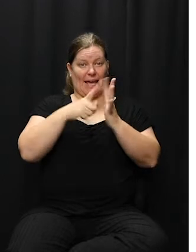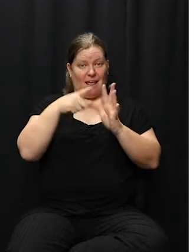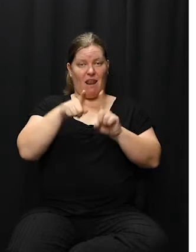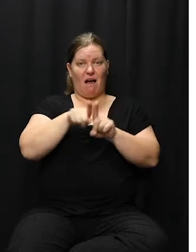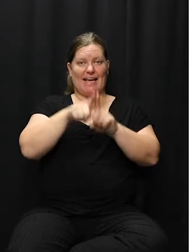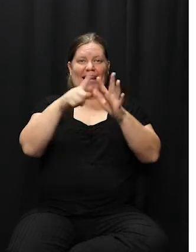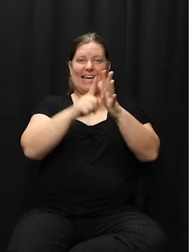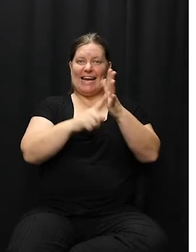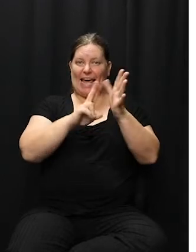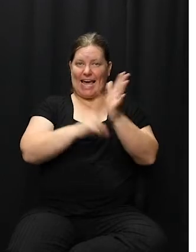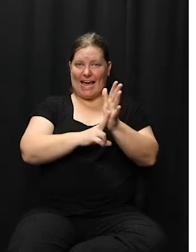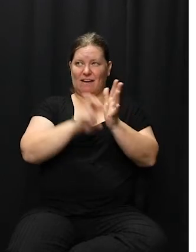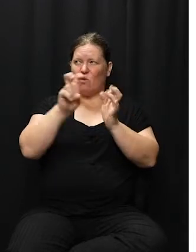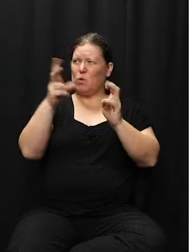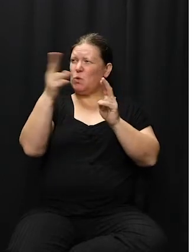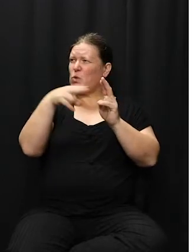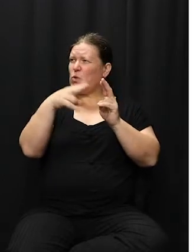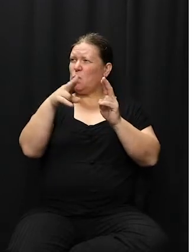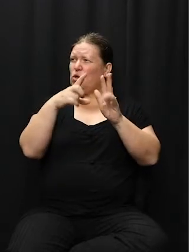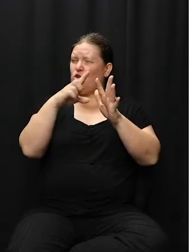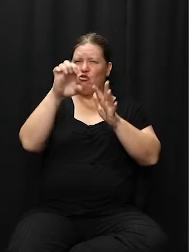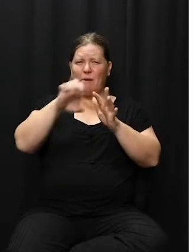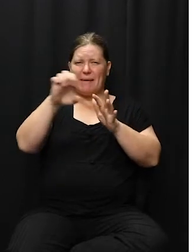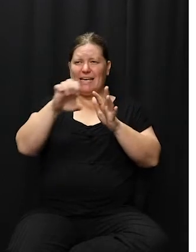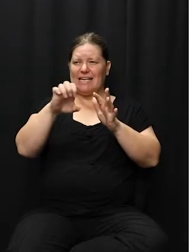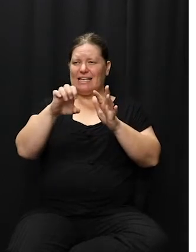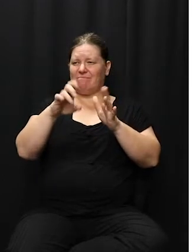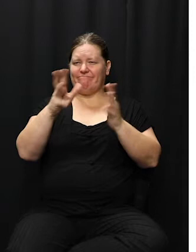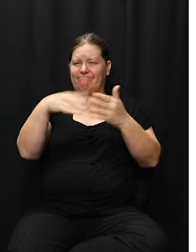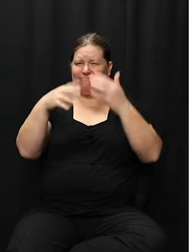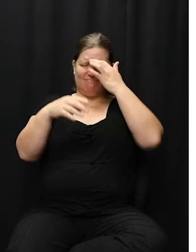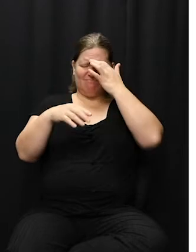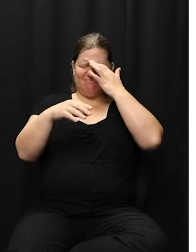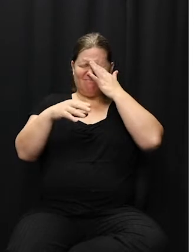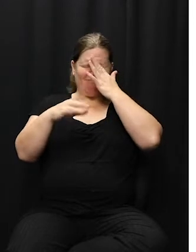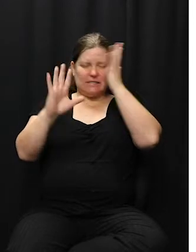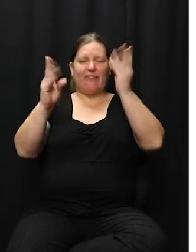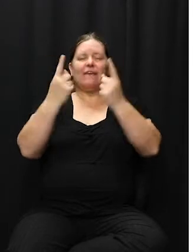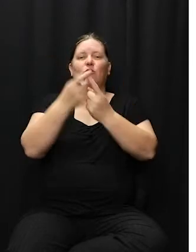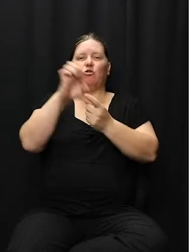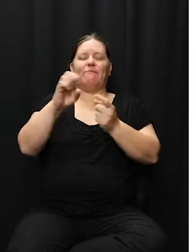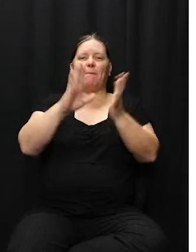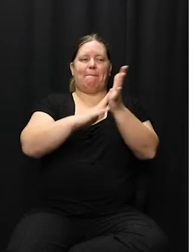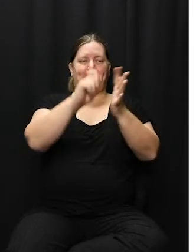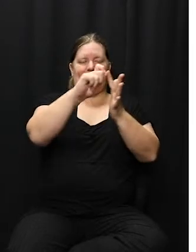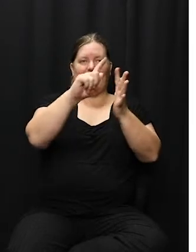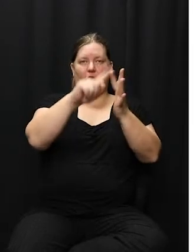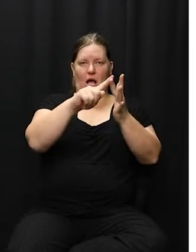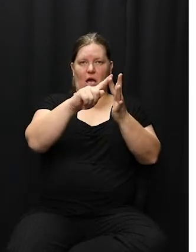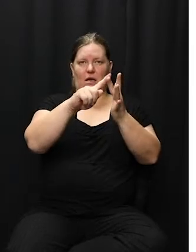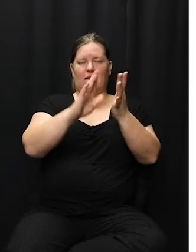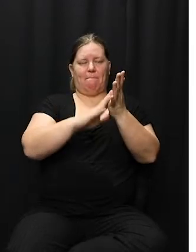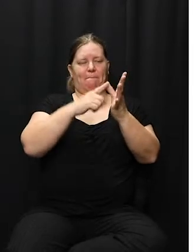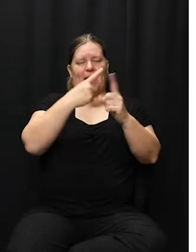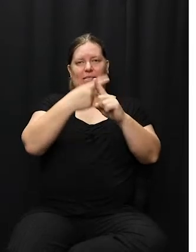European, I can't remember the name, but it's from MPI, the Max Planck Institute. Is that how you spell it?